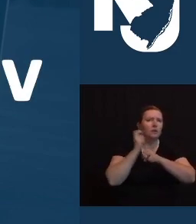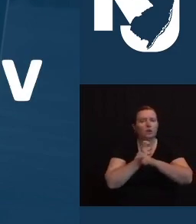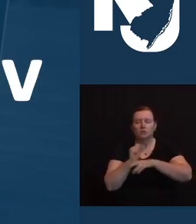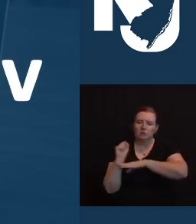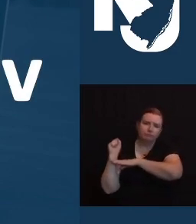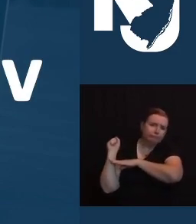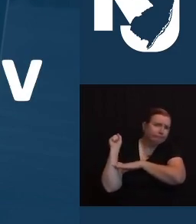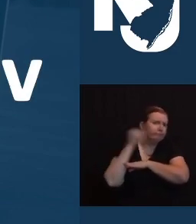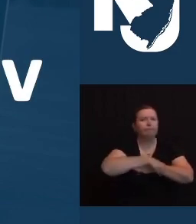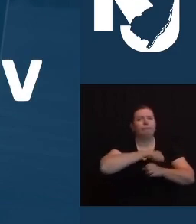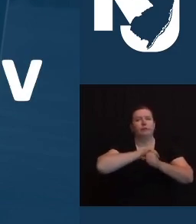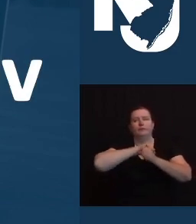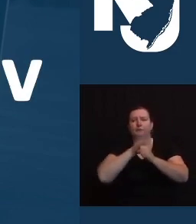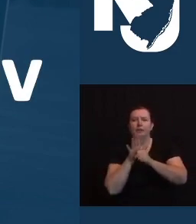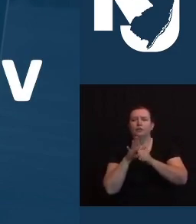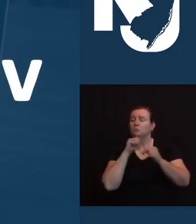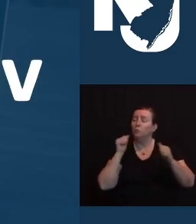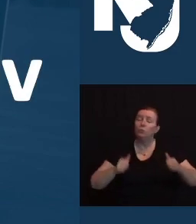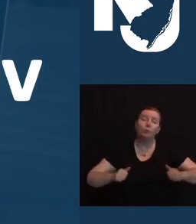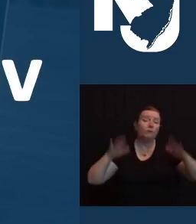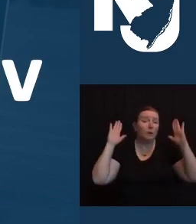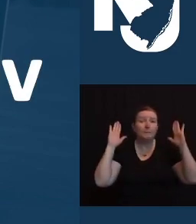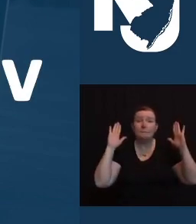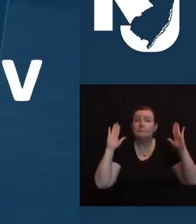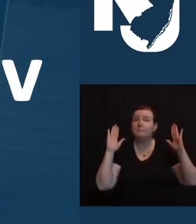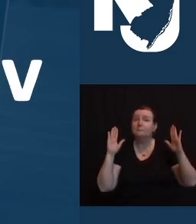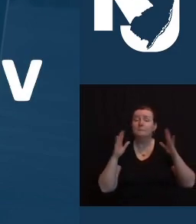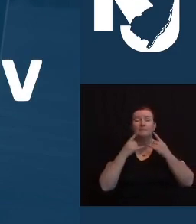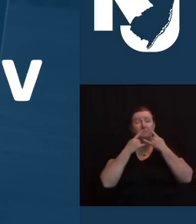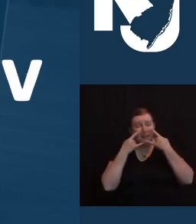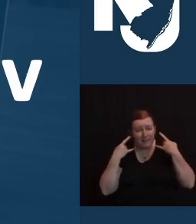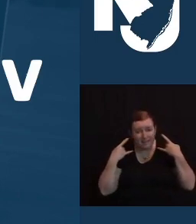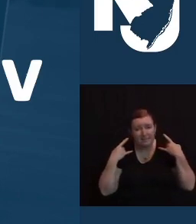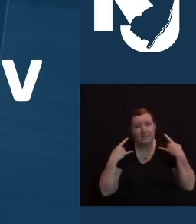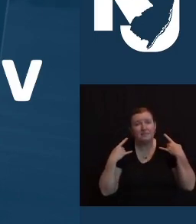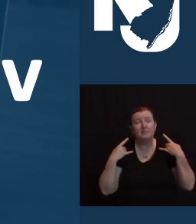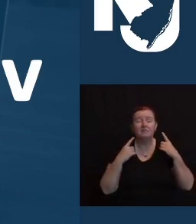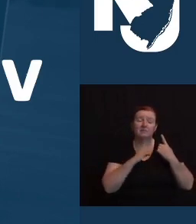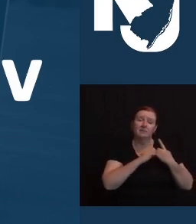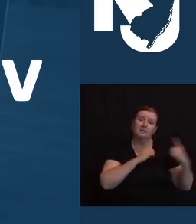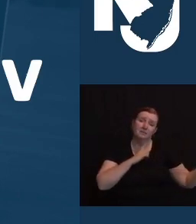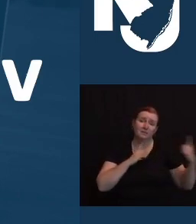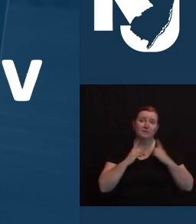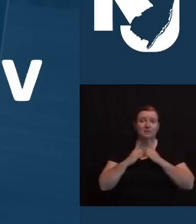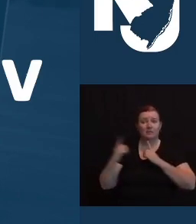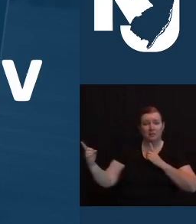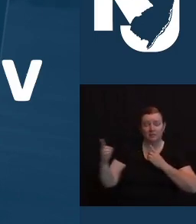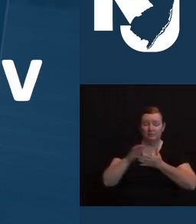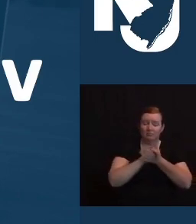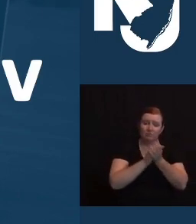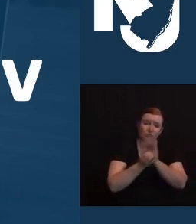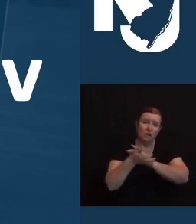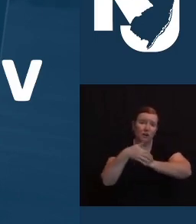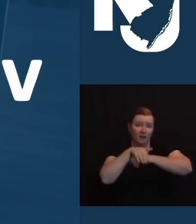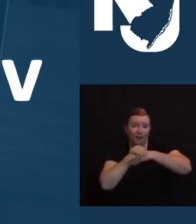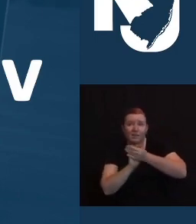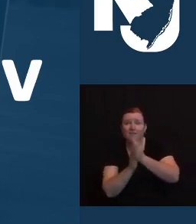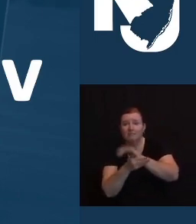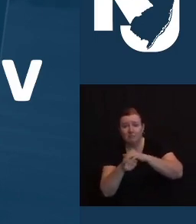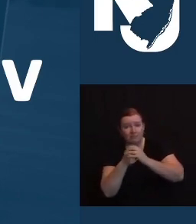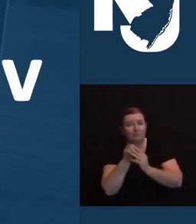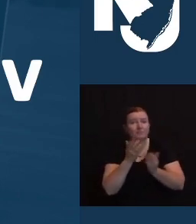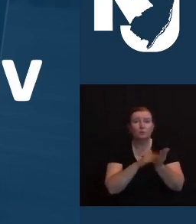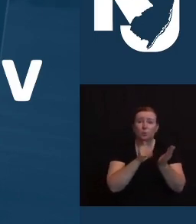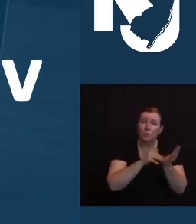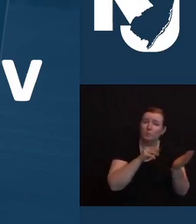Please keep wearing your masks and practicing social distancing. Keep washing your hands with soap and water for at least 20 seconds.